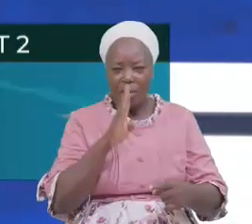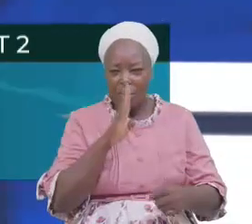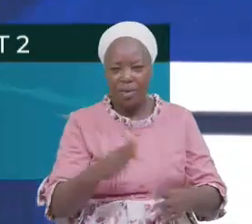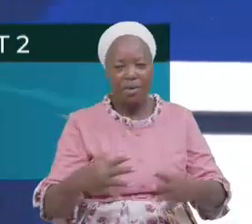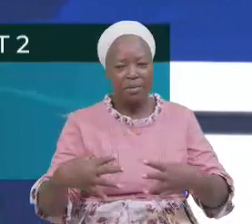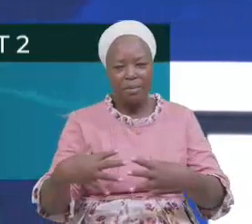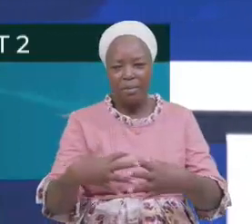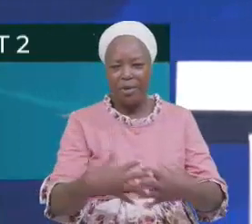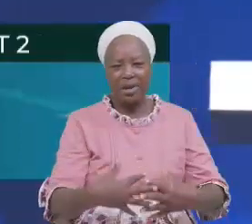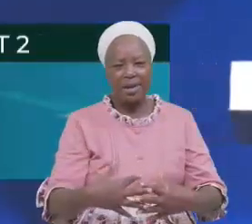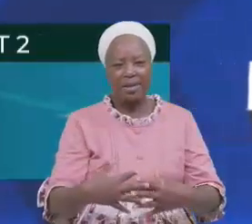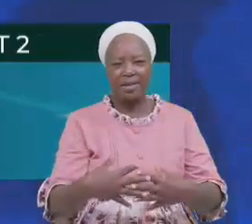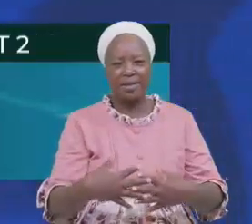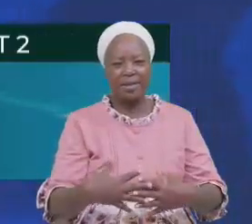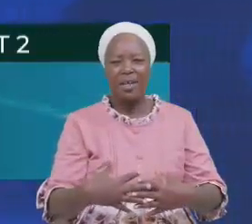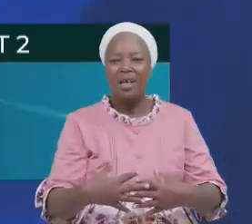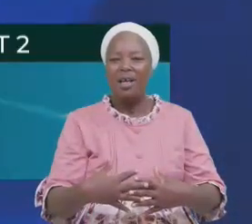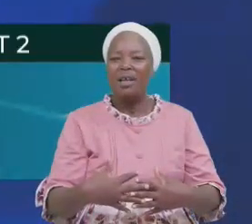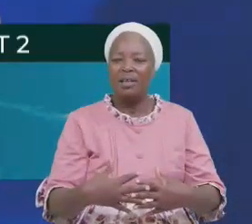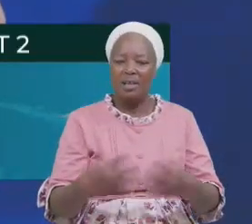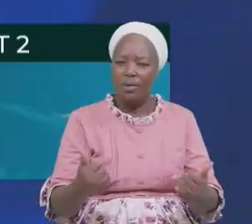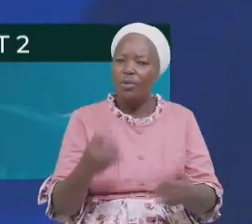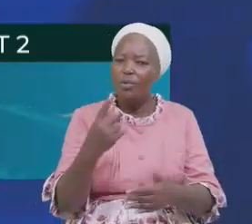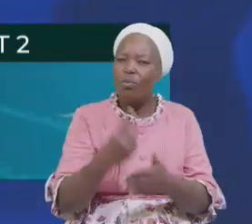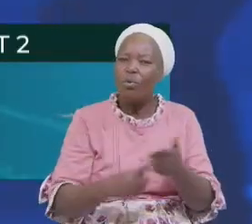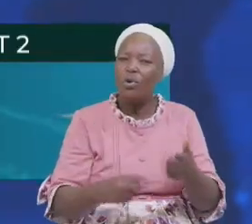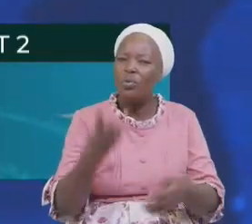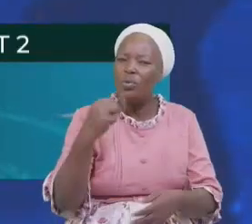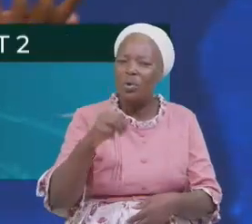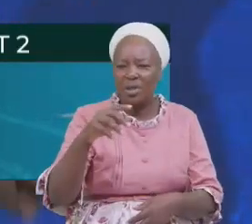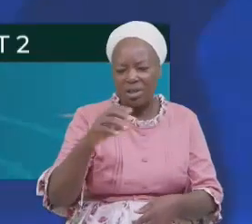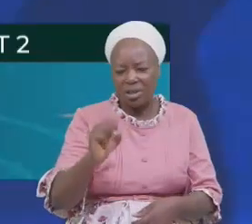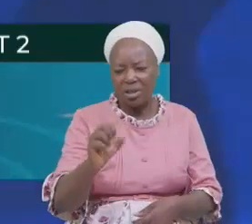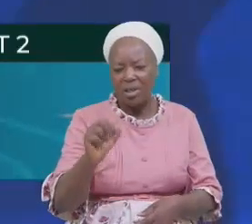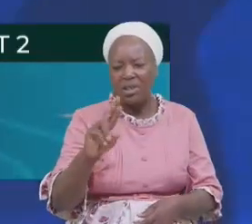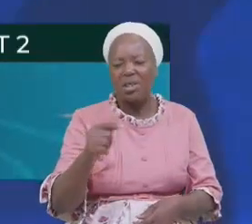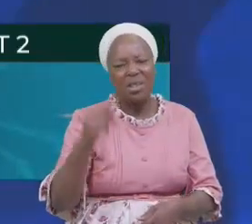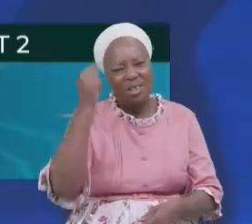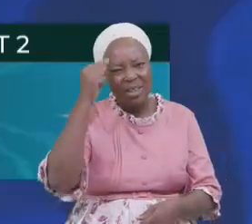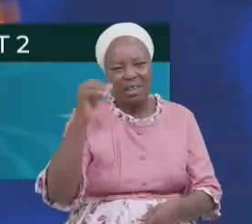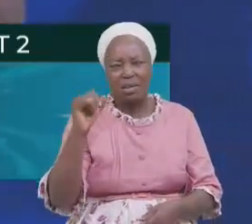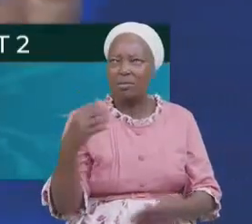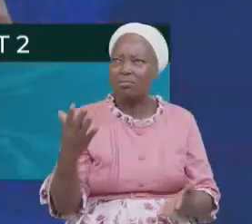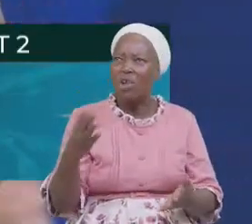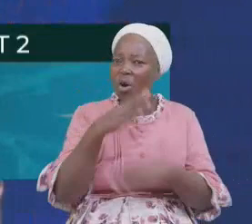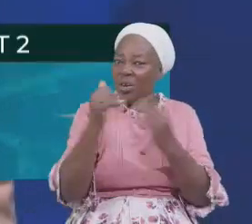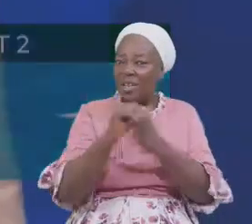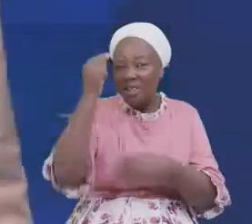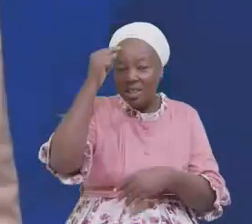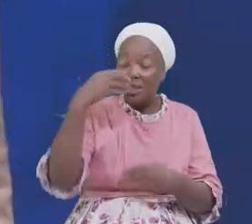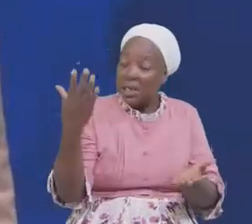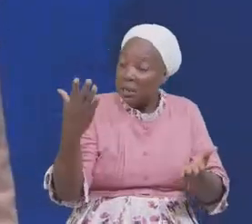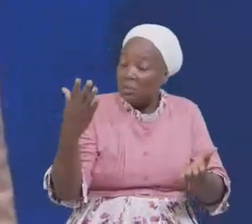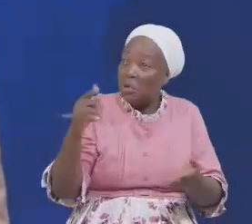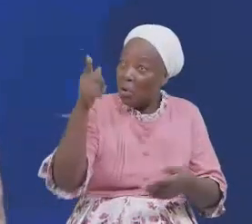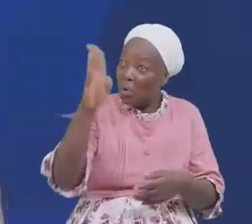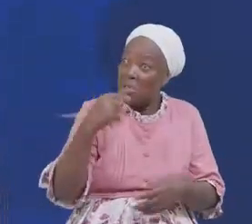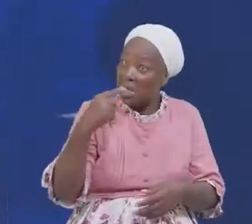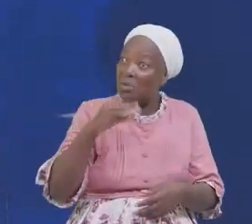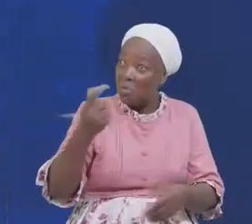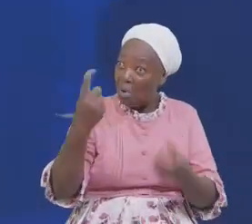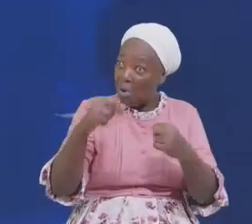What was Sarah thinking? Sarah was thinking, God is faithful. He said he will come, he will come.